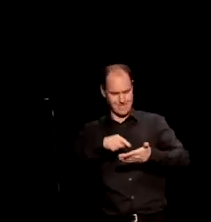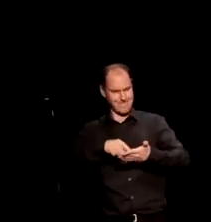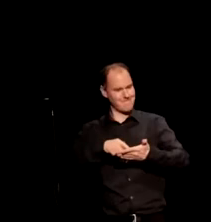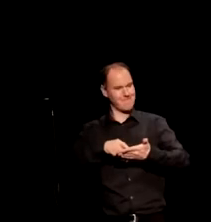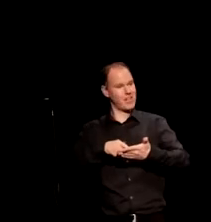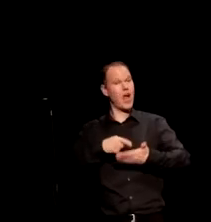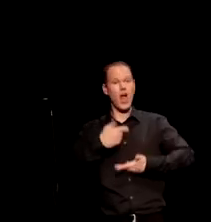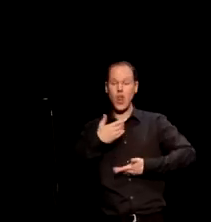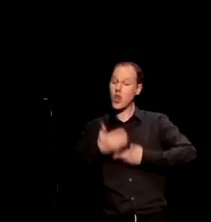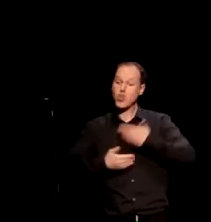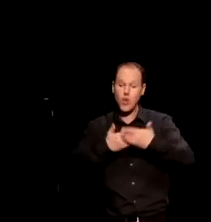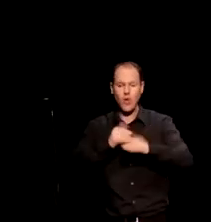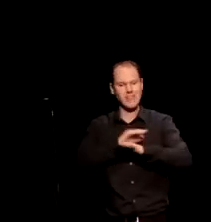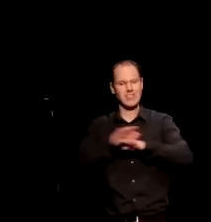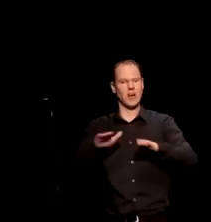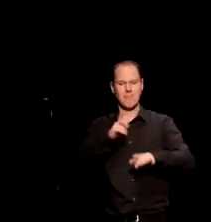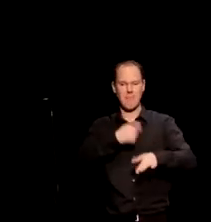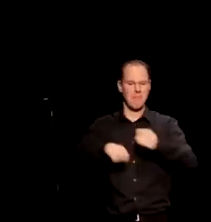the storyline certainly hasn't.